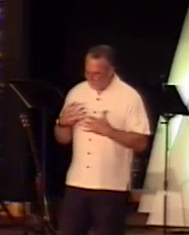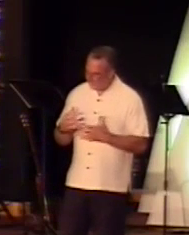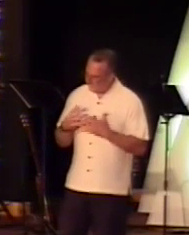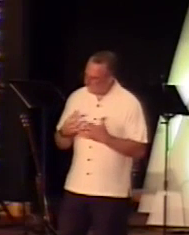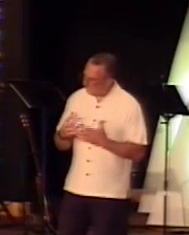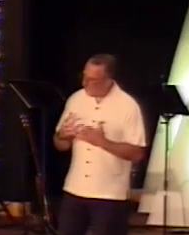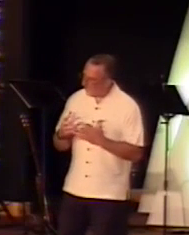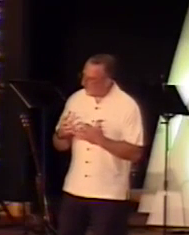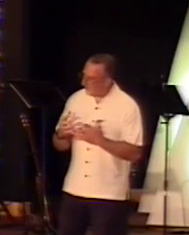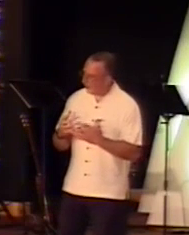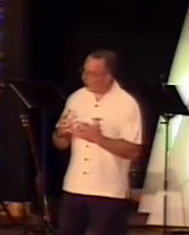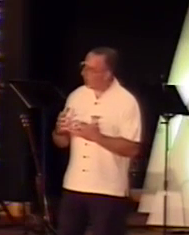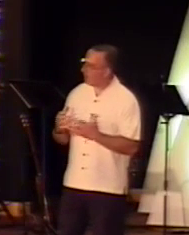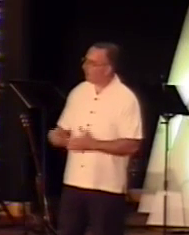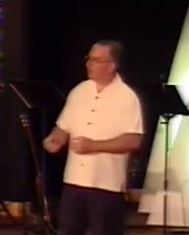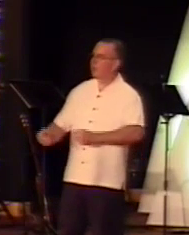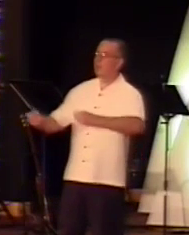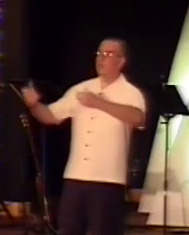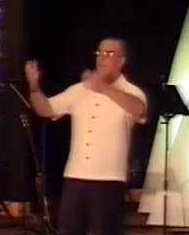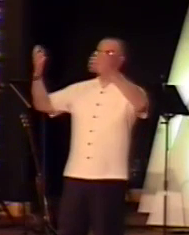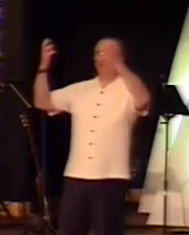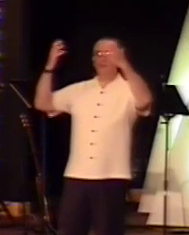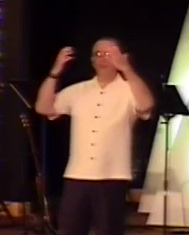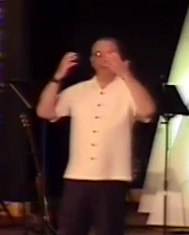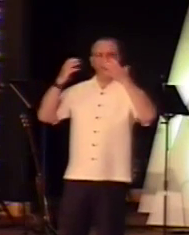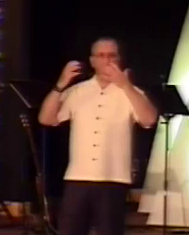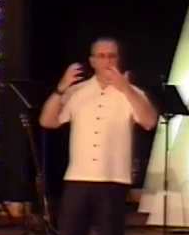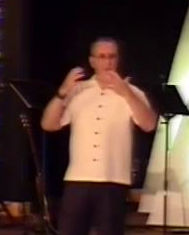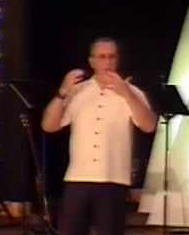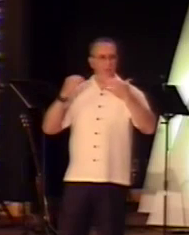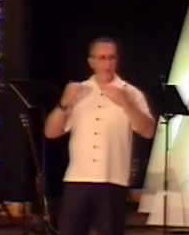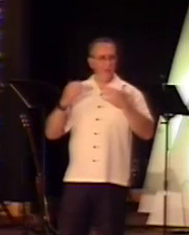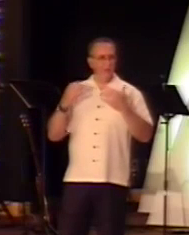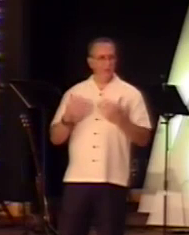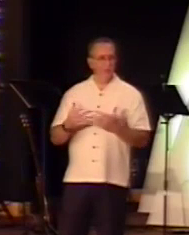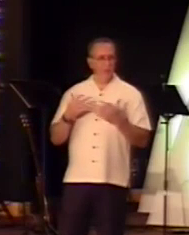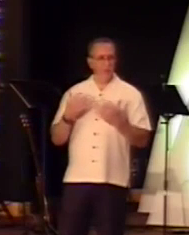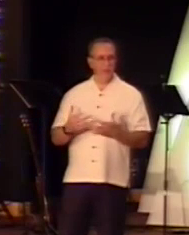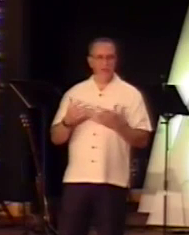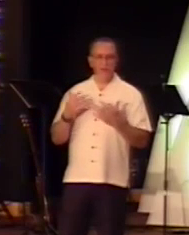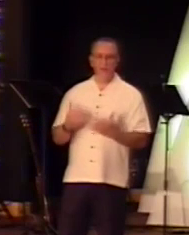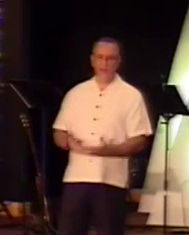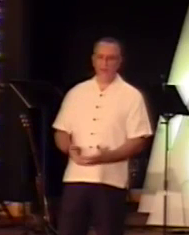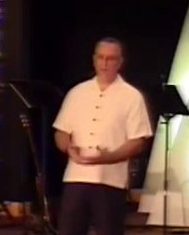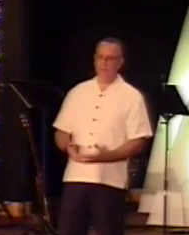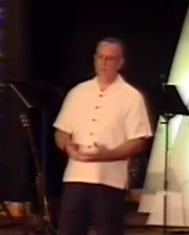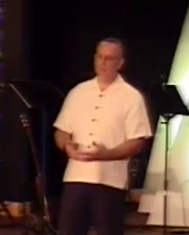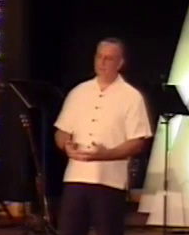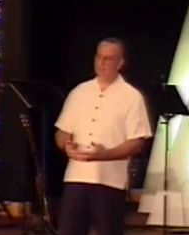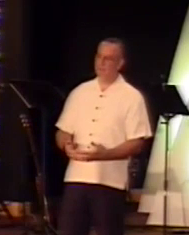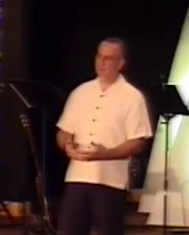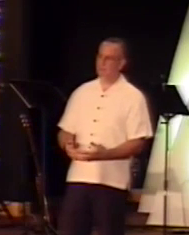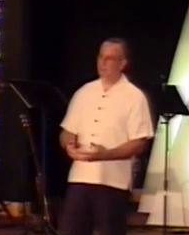doesn't want to leave a void in our life, he gives us the gift of the presence of the Holy Spirit in our life.